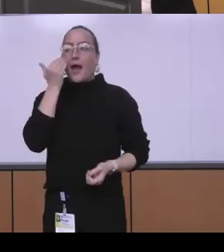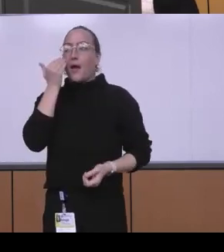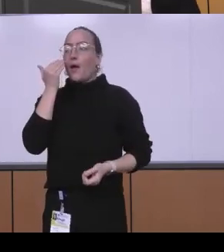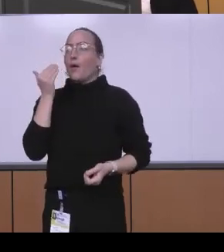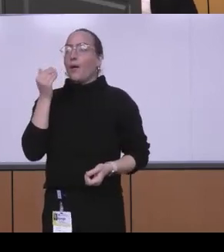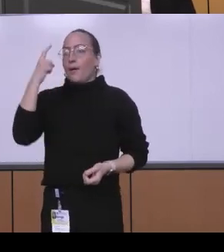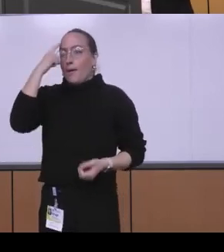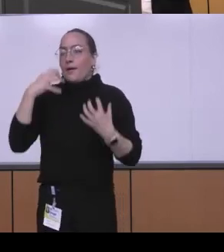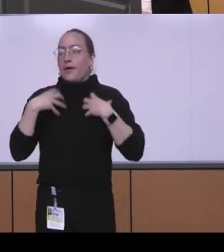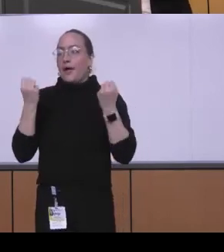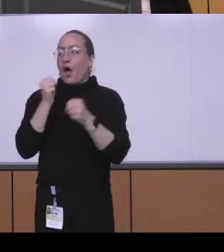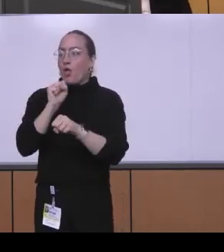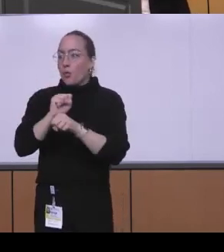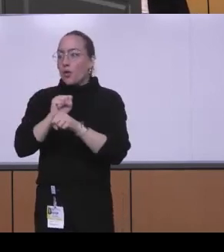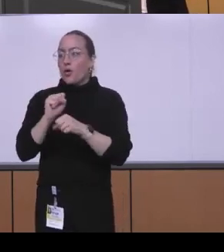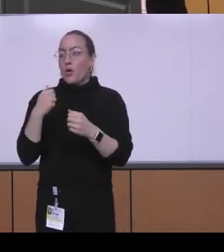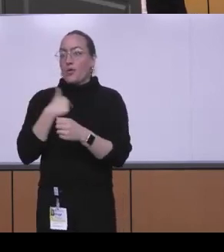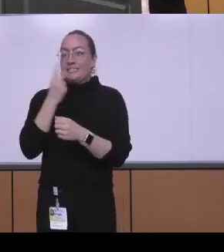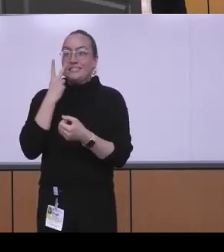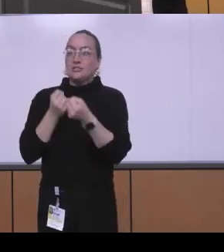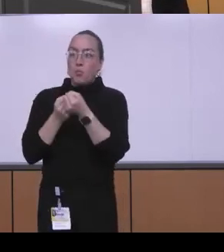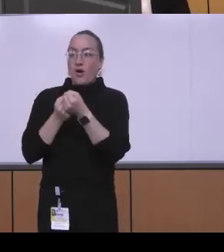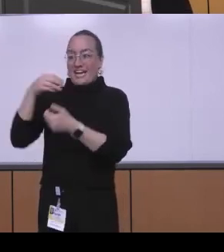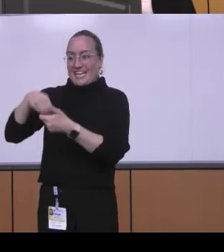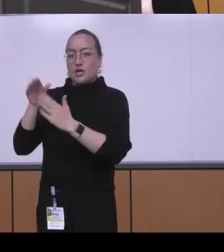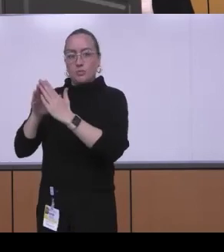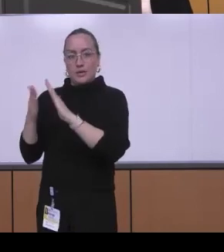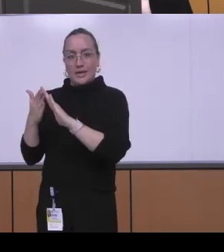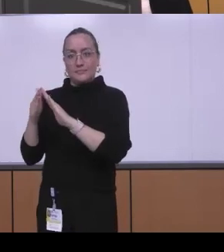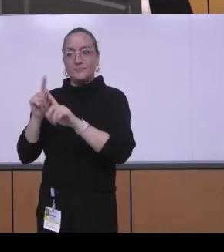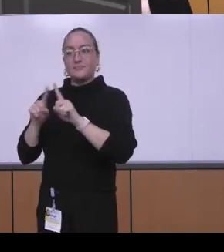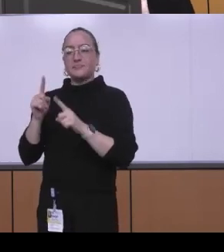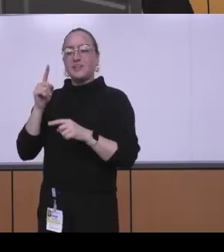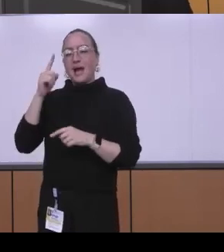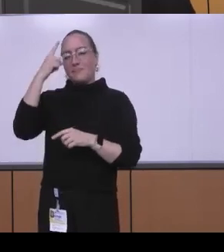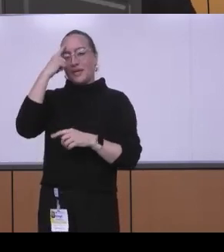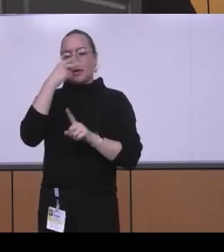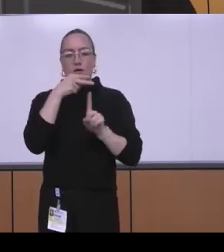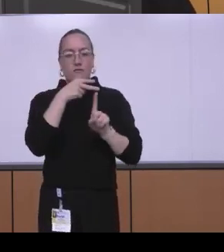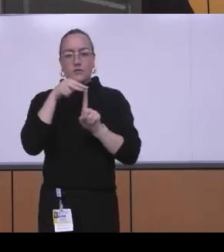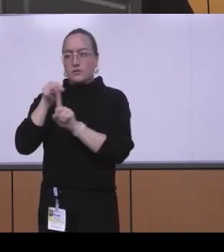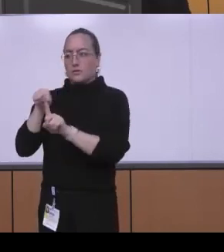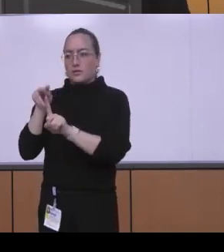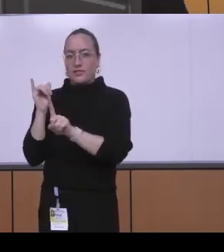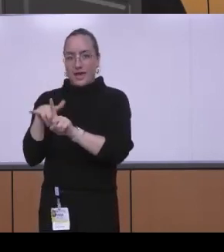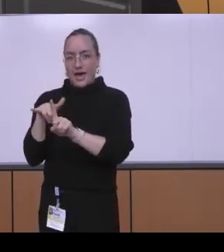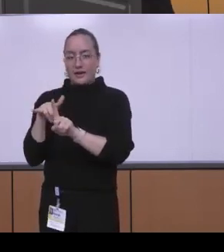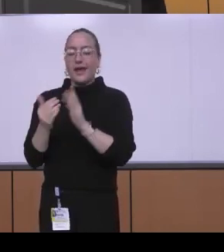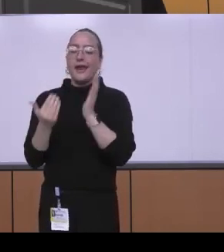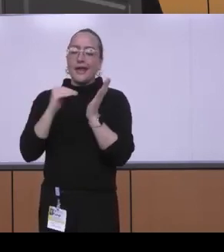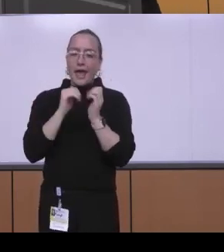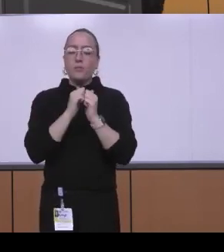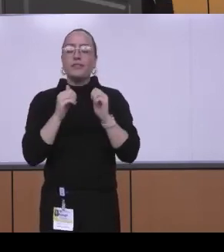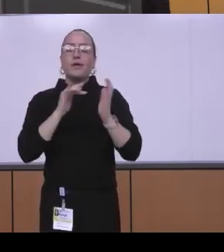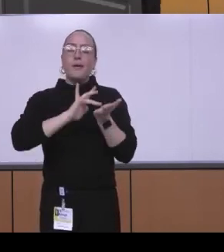are relying a lot on the supports in the communities. But I think thinking about that alongside the thinking about medicalization and pathologization